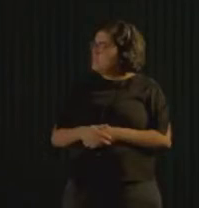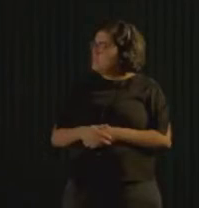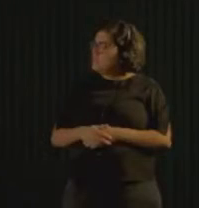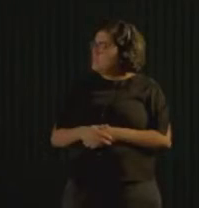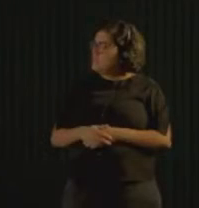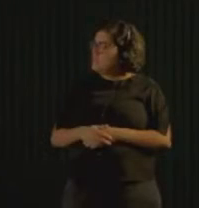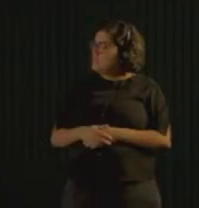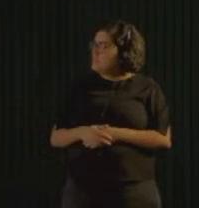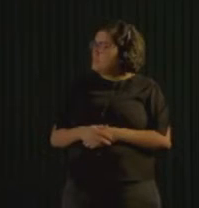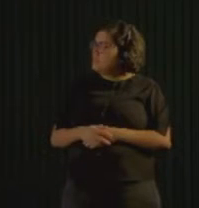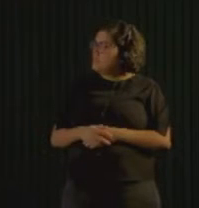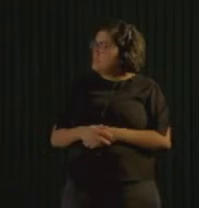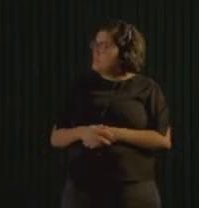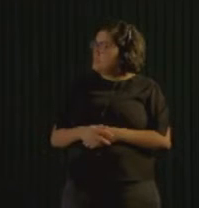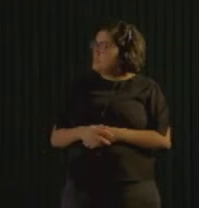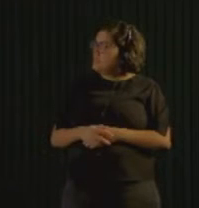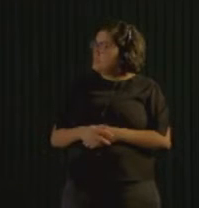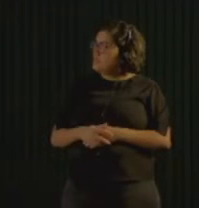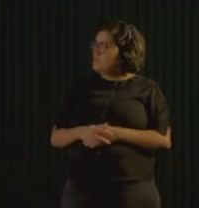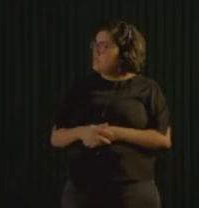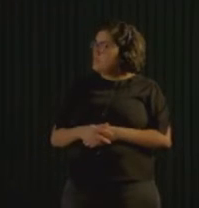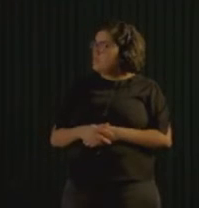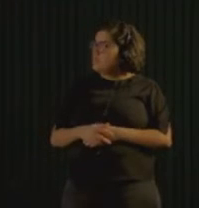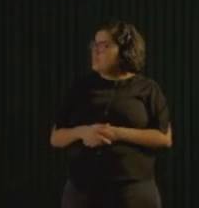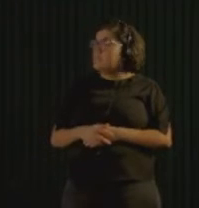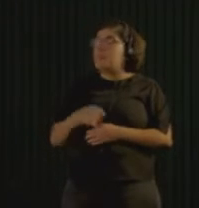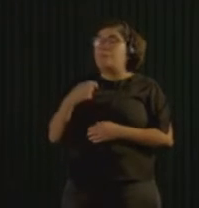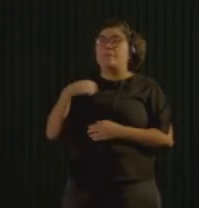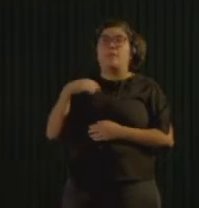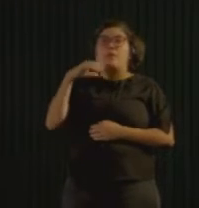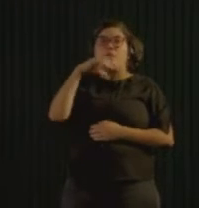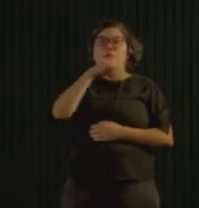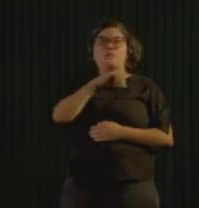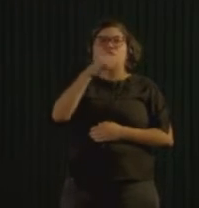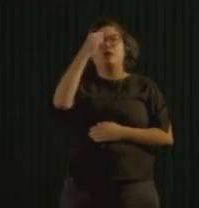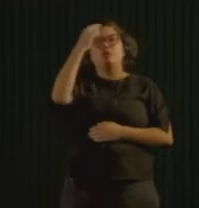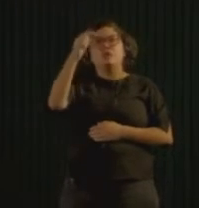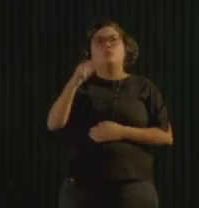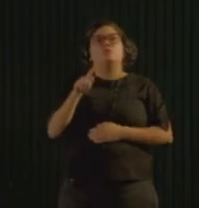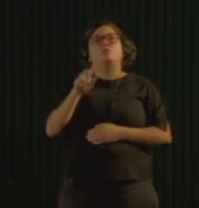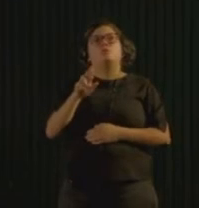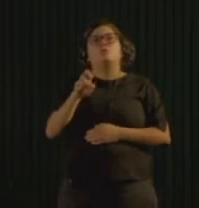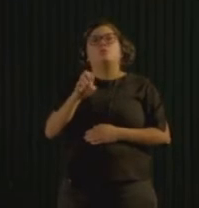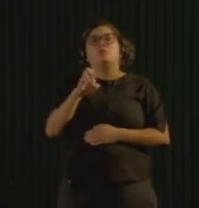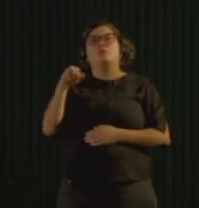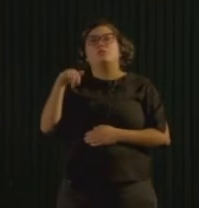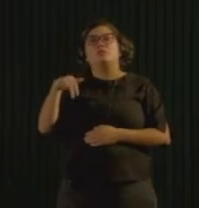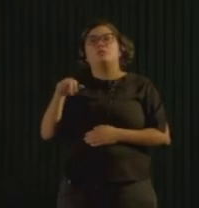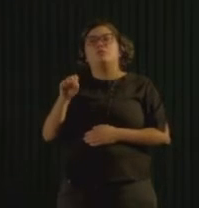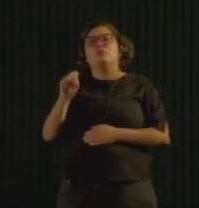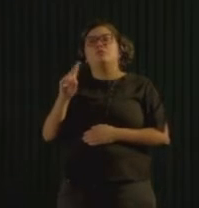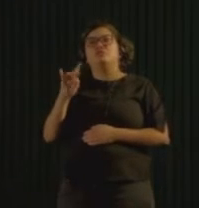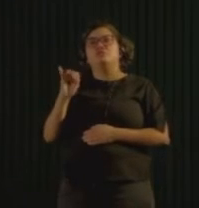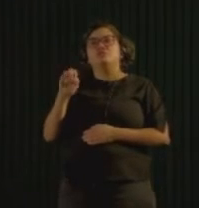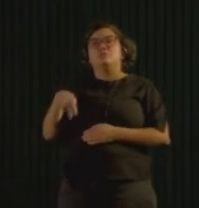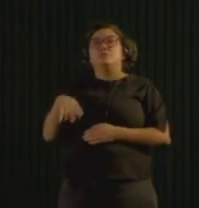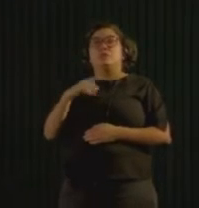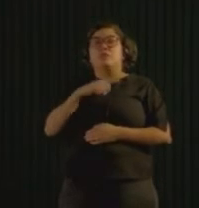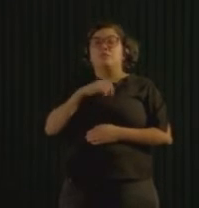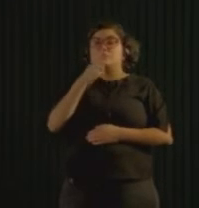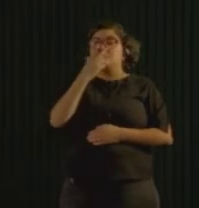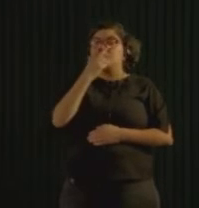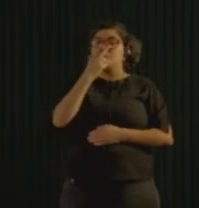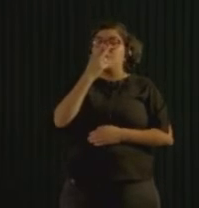Yeah, and in fact, I think the idea of greenwashing is a very important one, and it's a double-edged sword, right? For consumers, right? To answer your